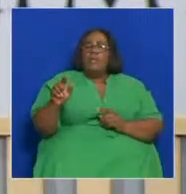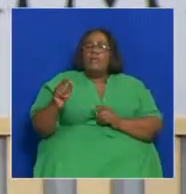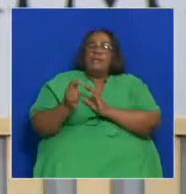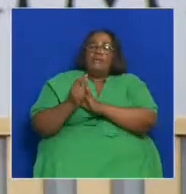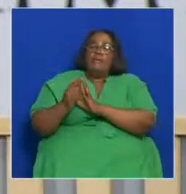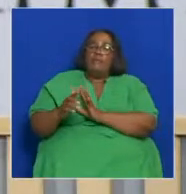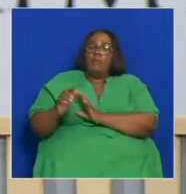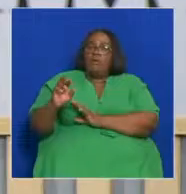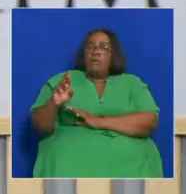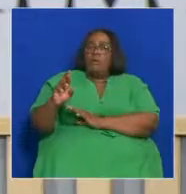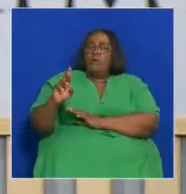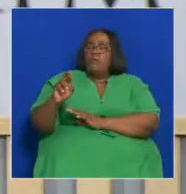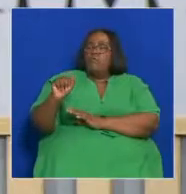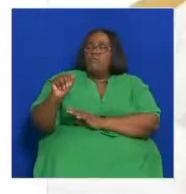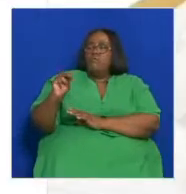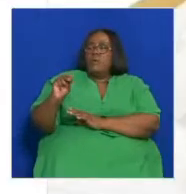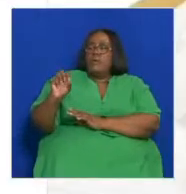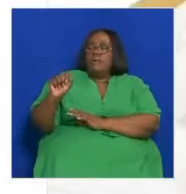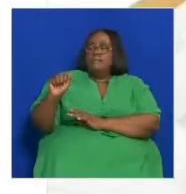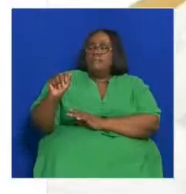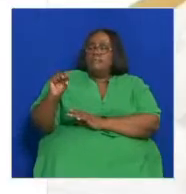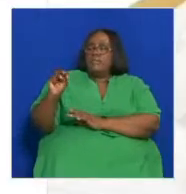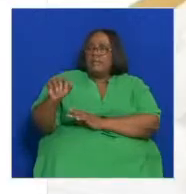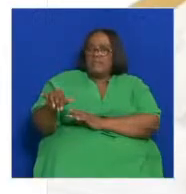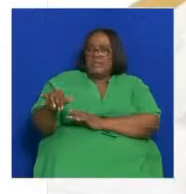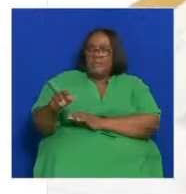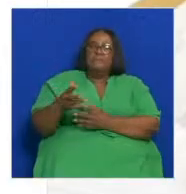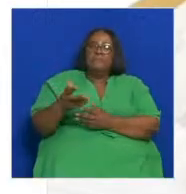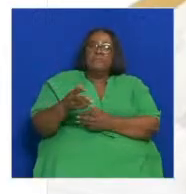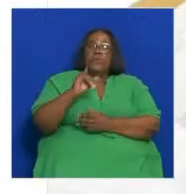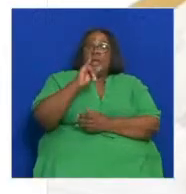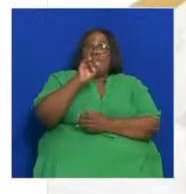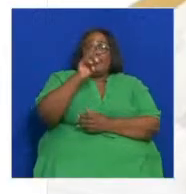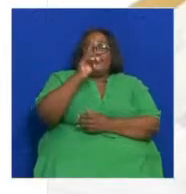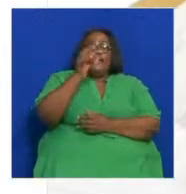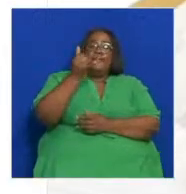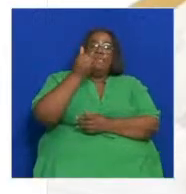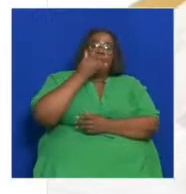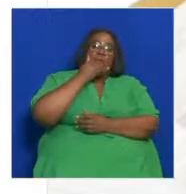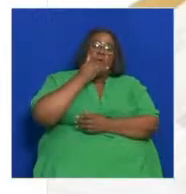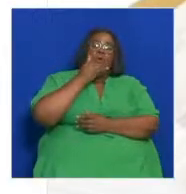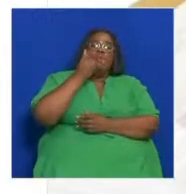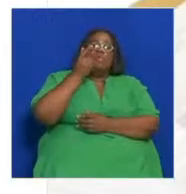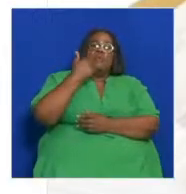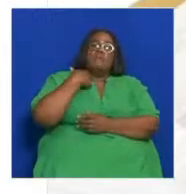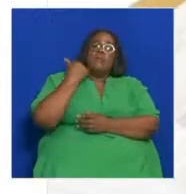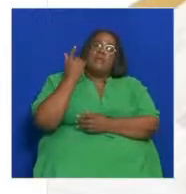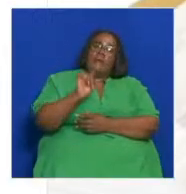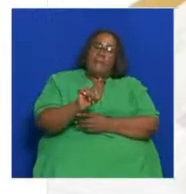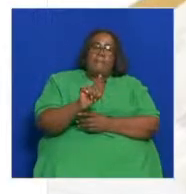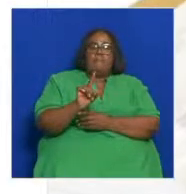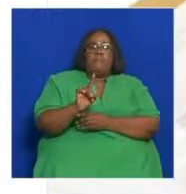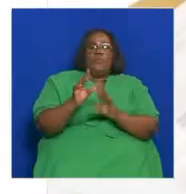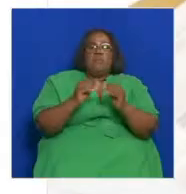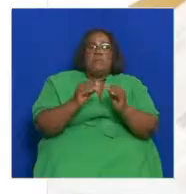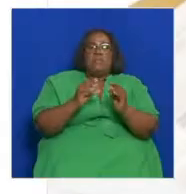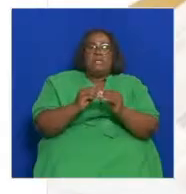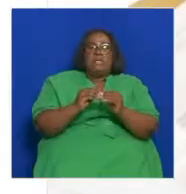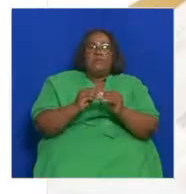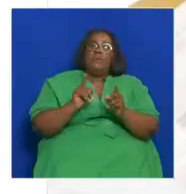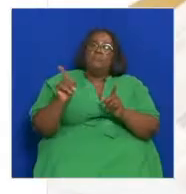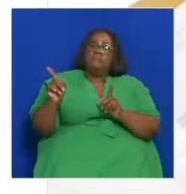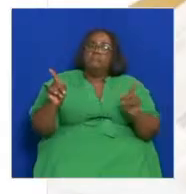The conflict, the ID called me into a meeting to help resolve a conflict between Chief Perumal